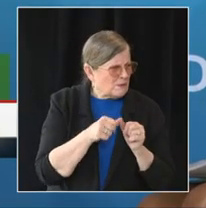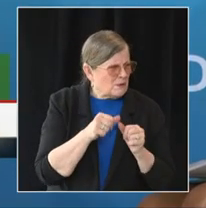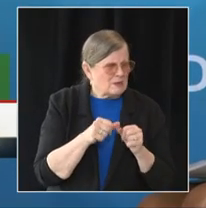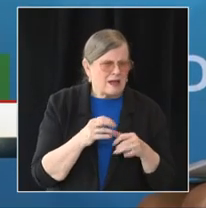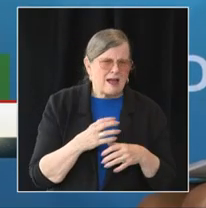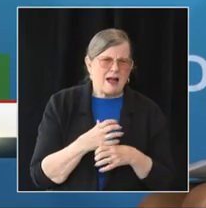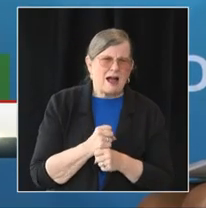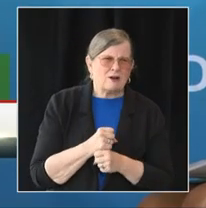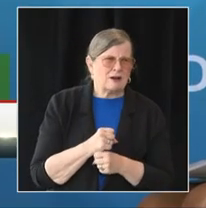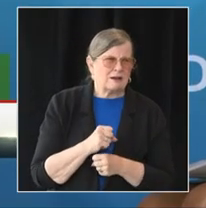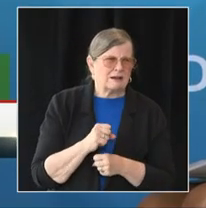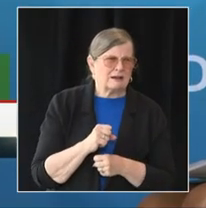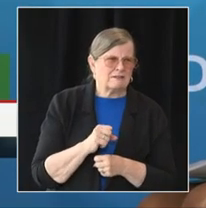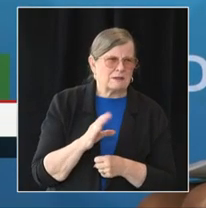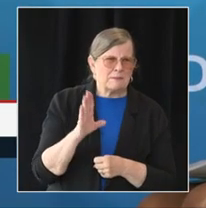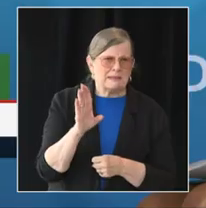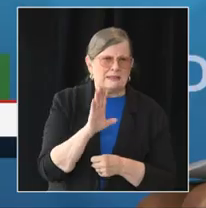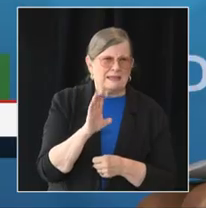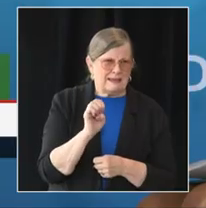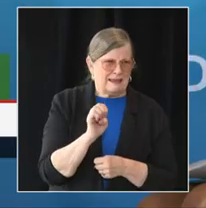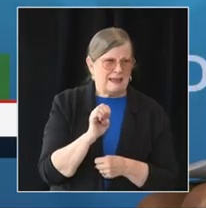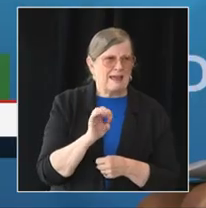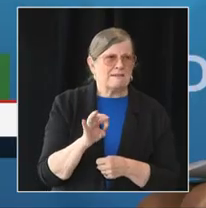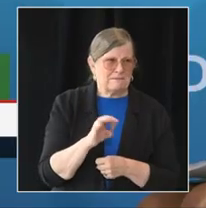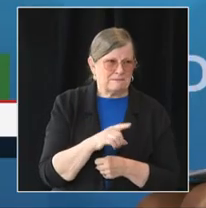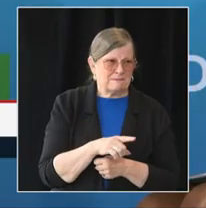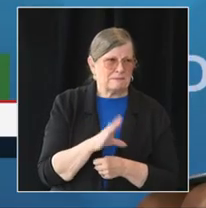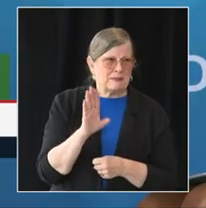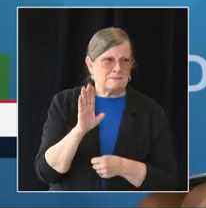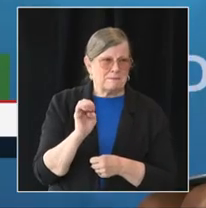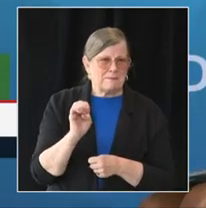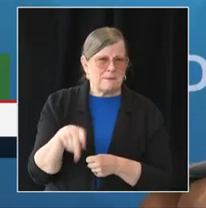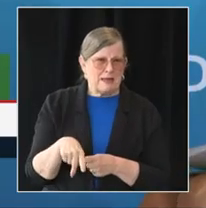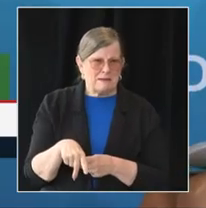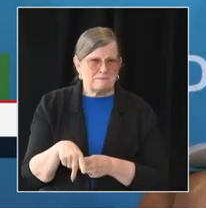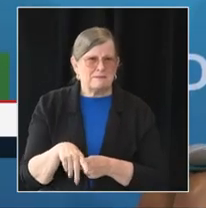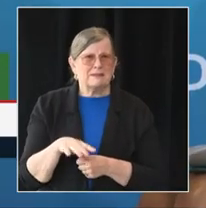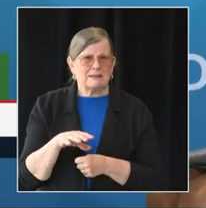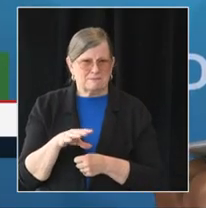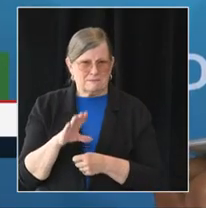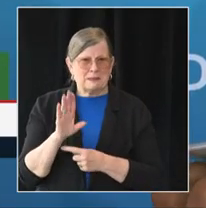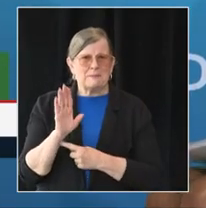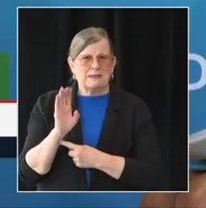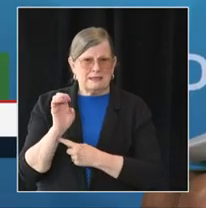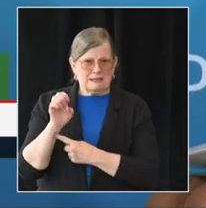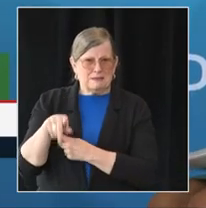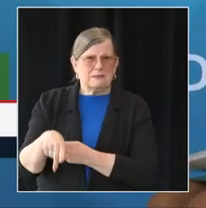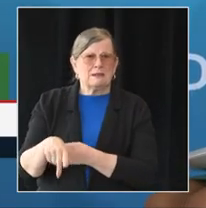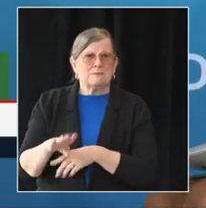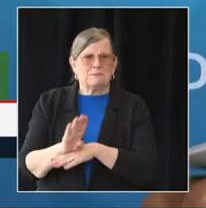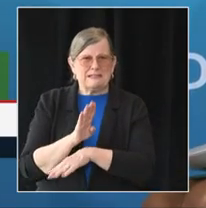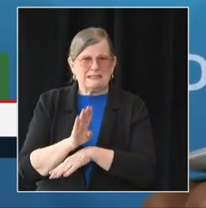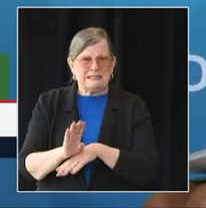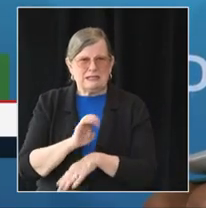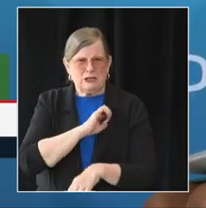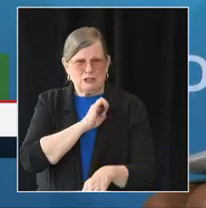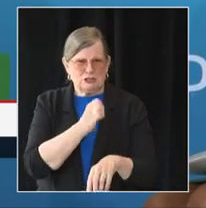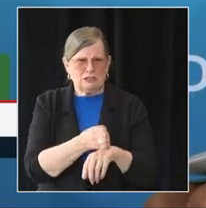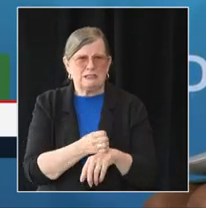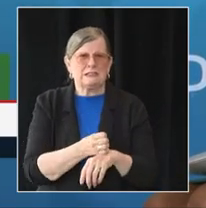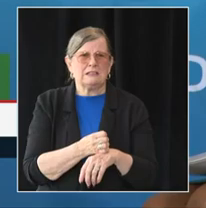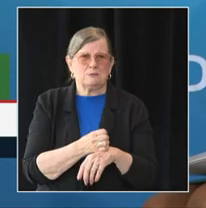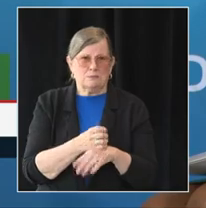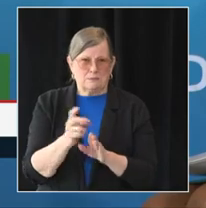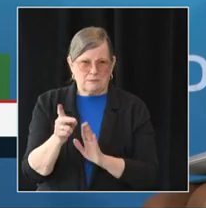Building energy performance is paused in this plan, as well as some of the net zero requirements are paused.